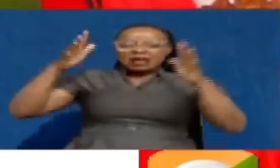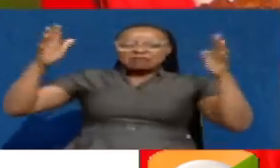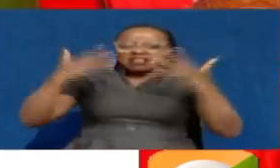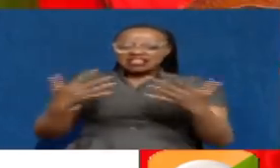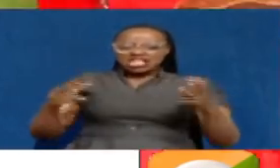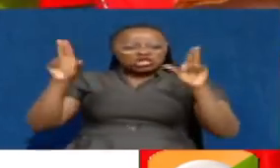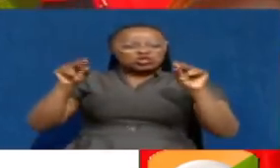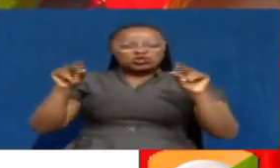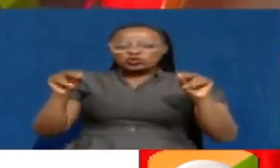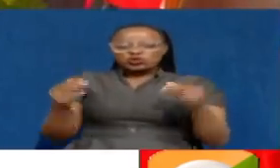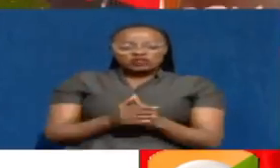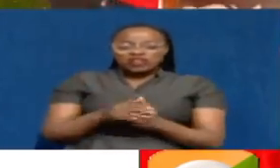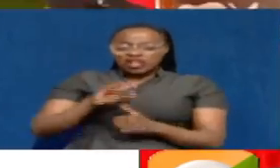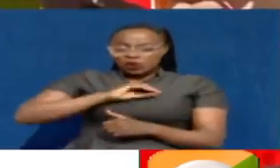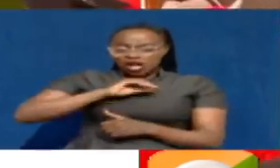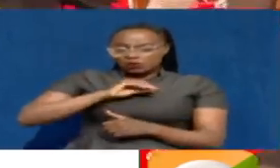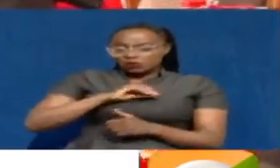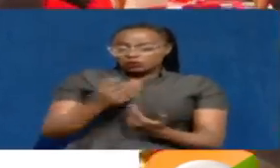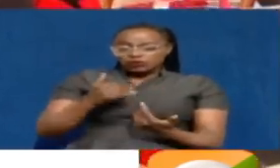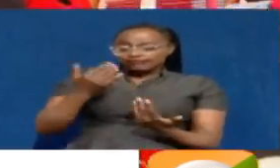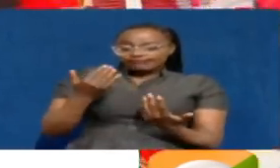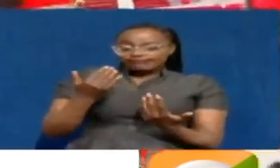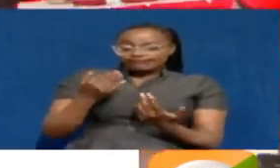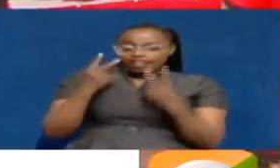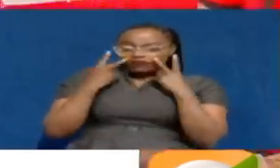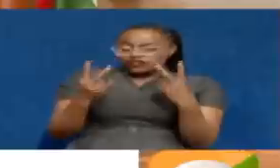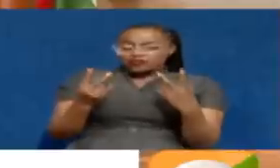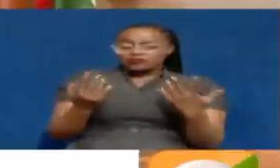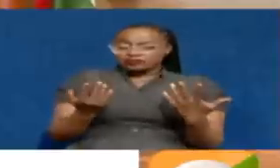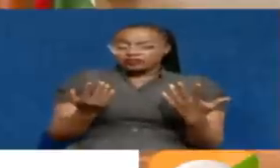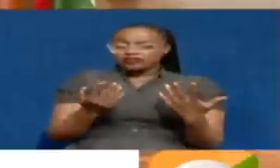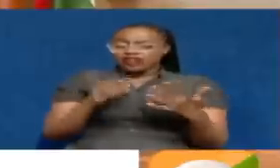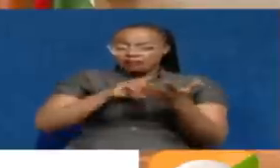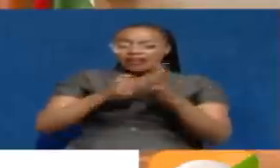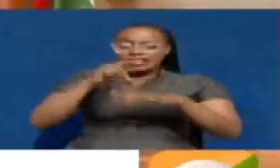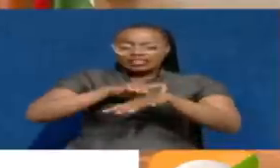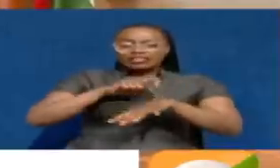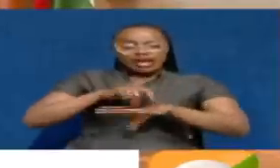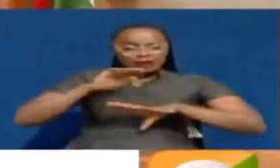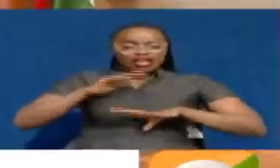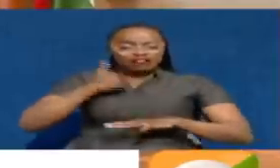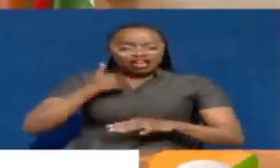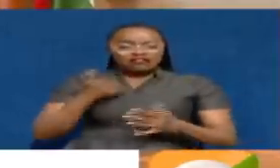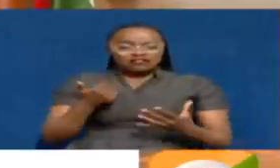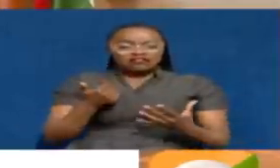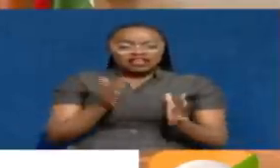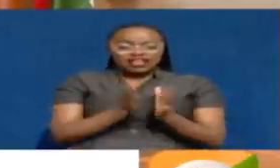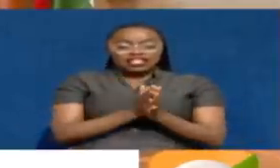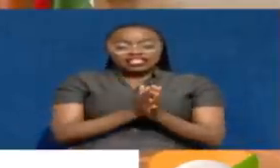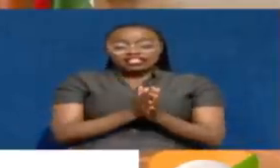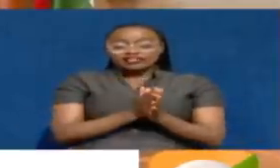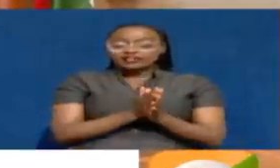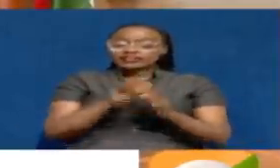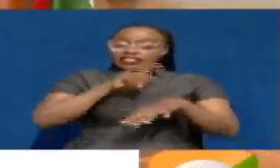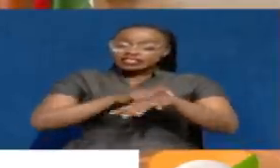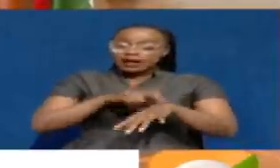deal in our view. Therefore, time is still on our side. As